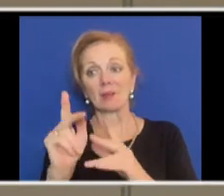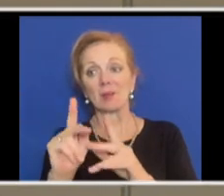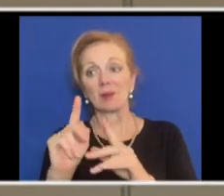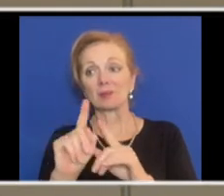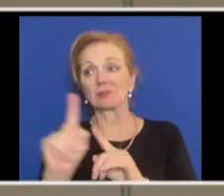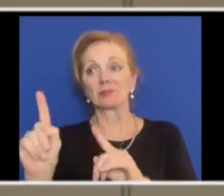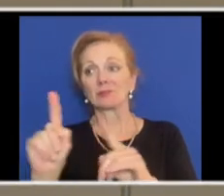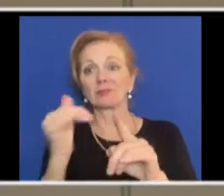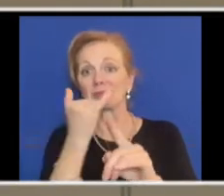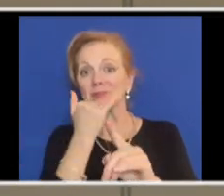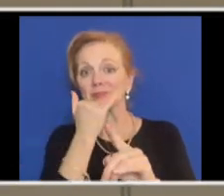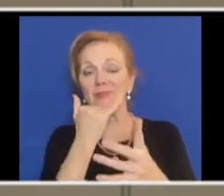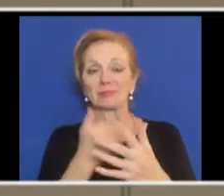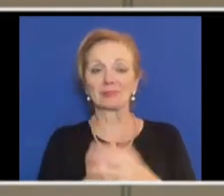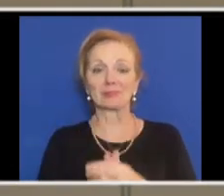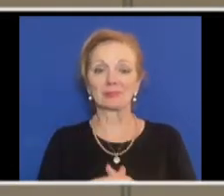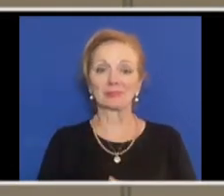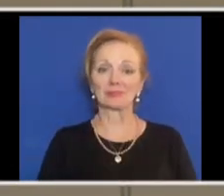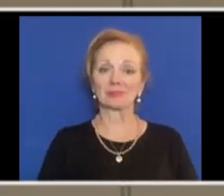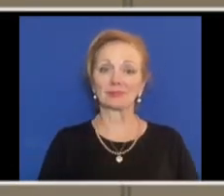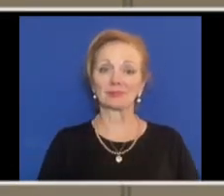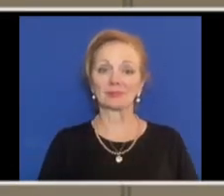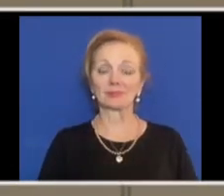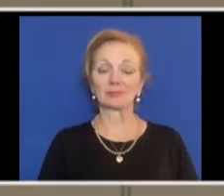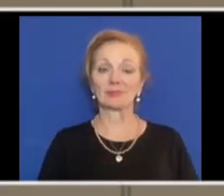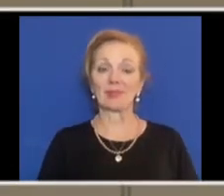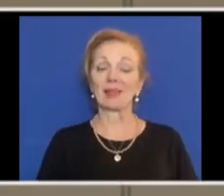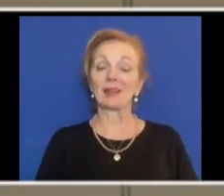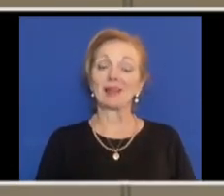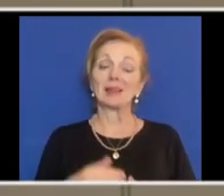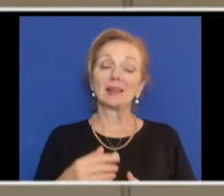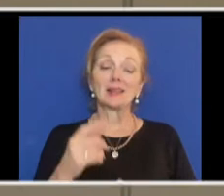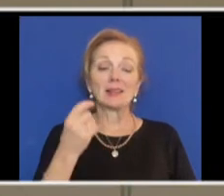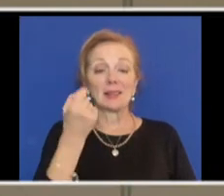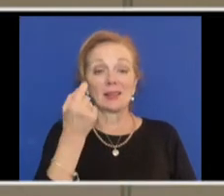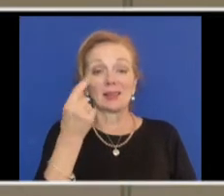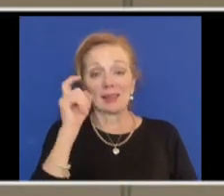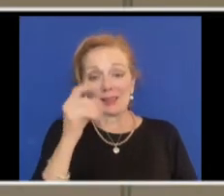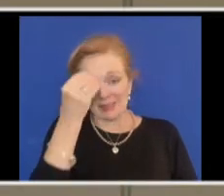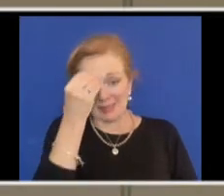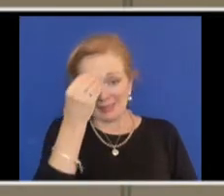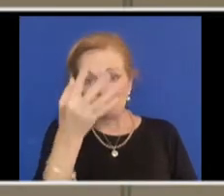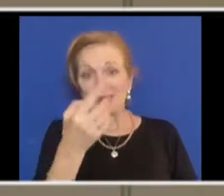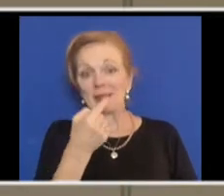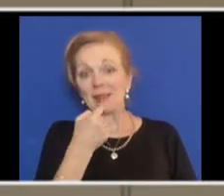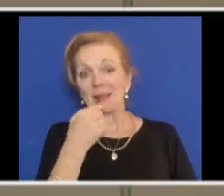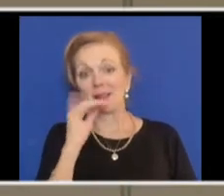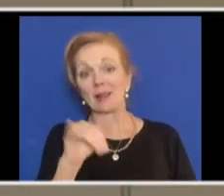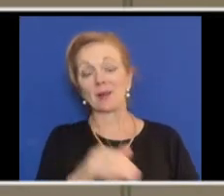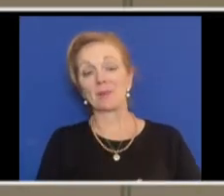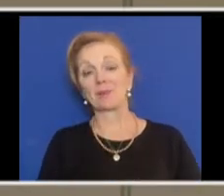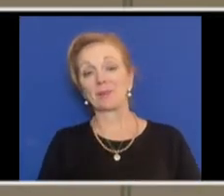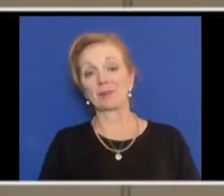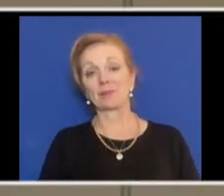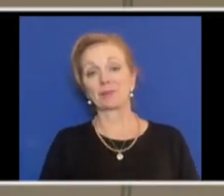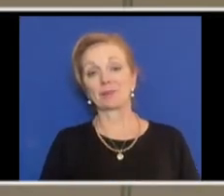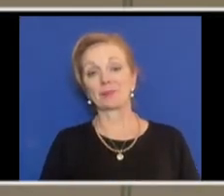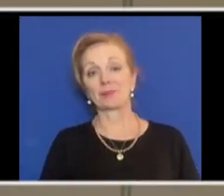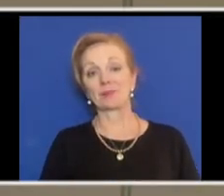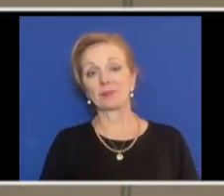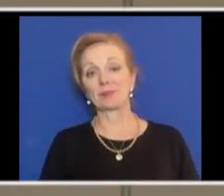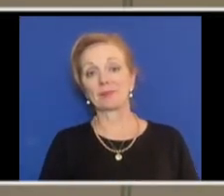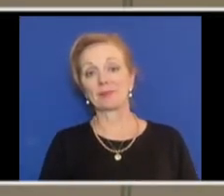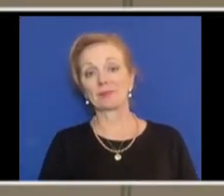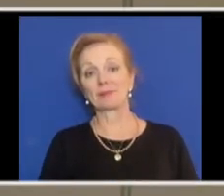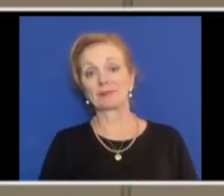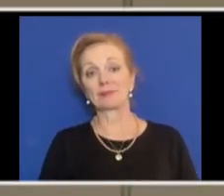I just have to say that we this again this this this Council literally uh almost fought to